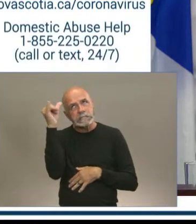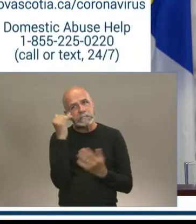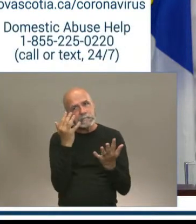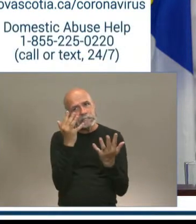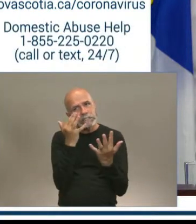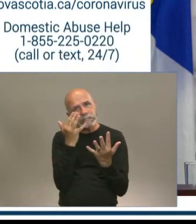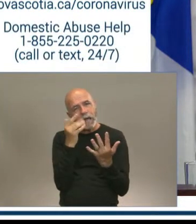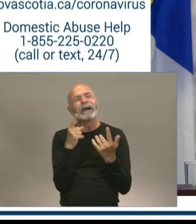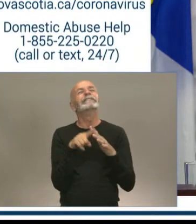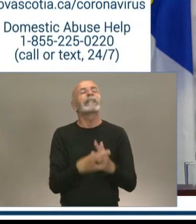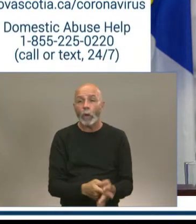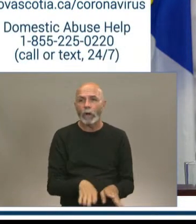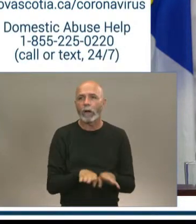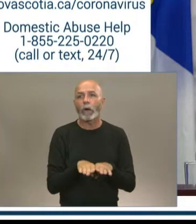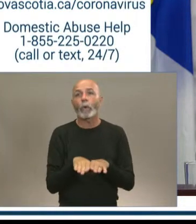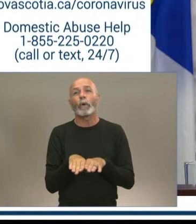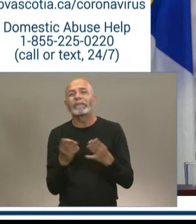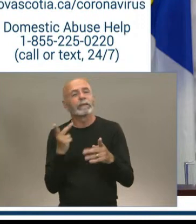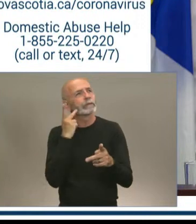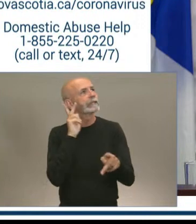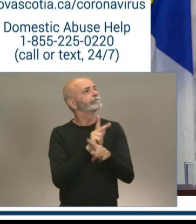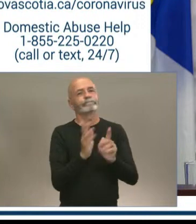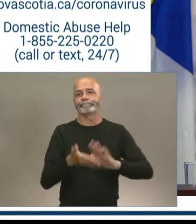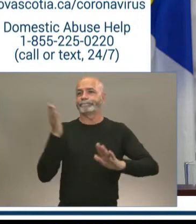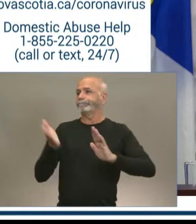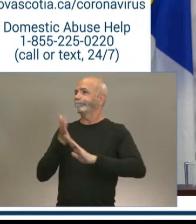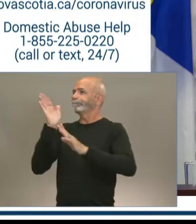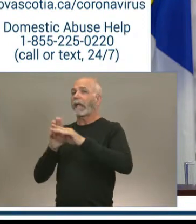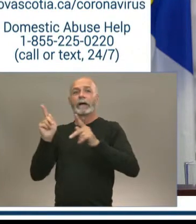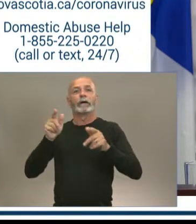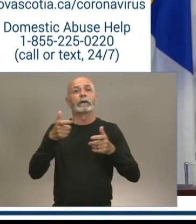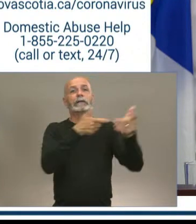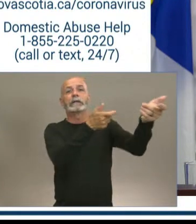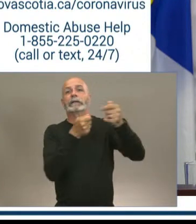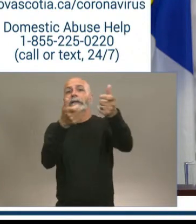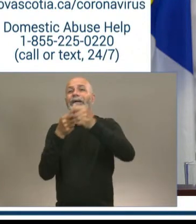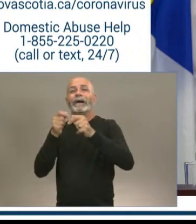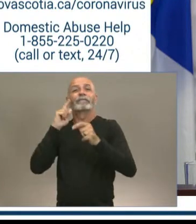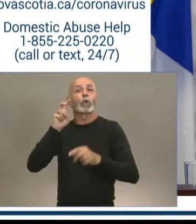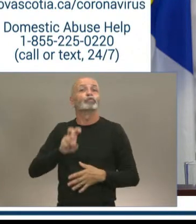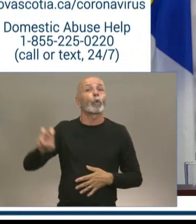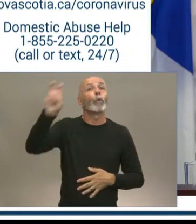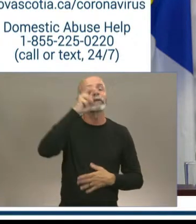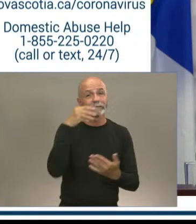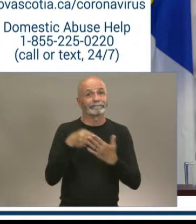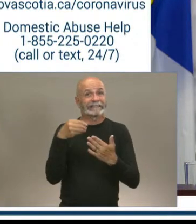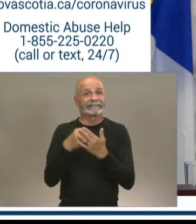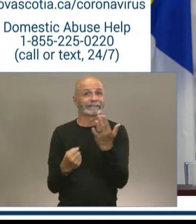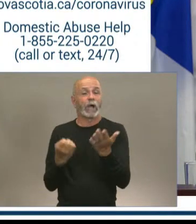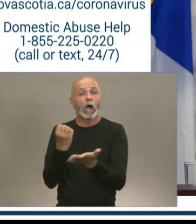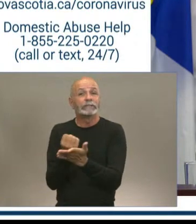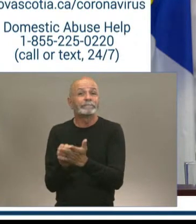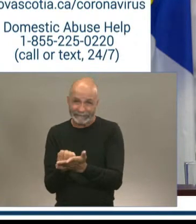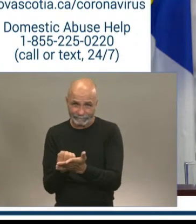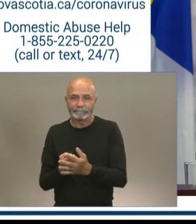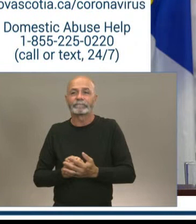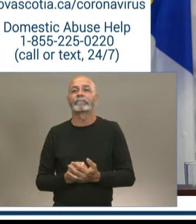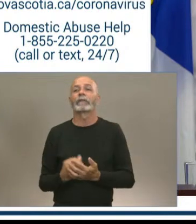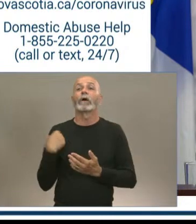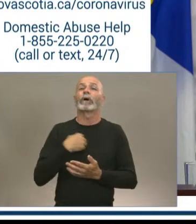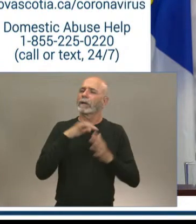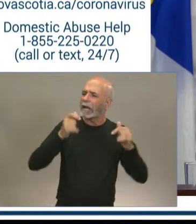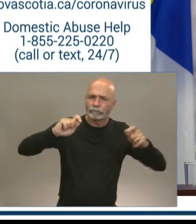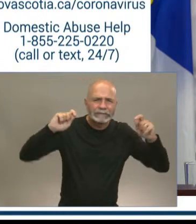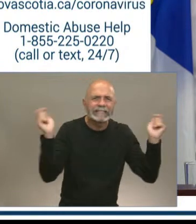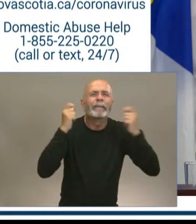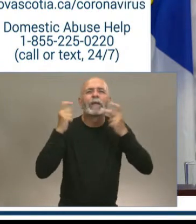tourists for their livelihood, but who have not been able to welcome any. Now finally we can celebrate a tourist season. We can celebrate